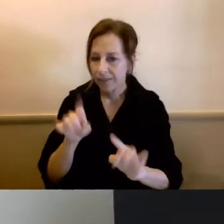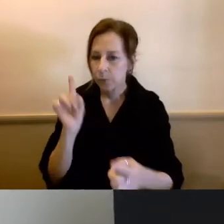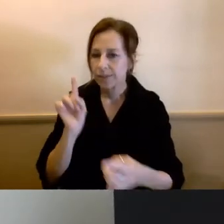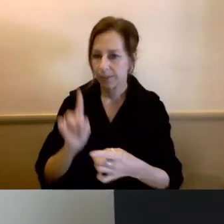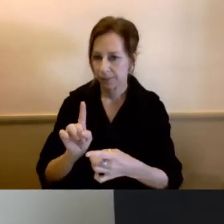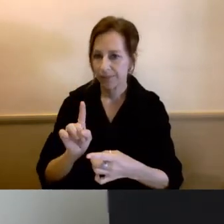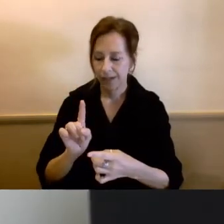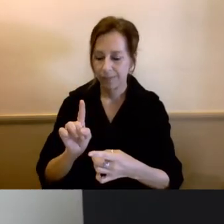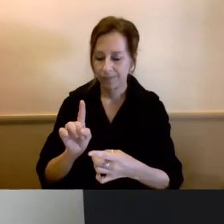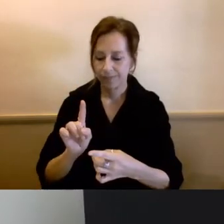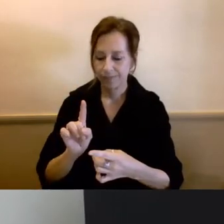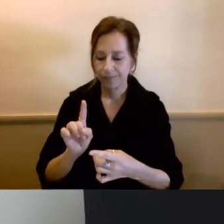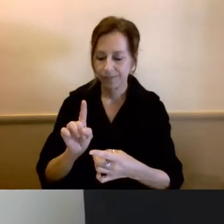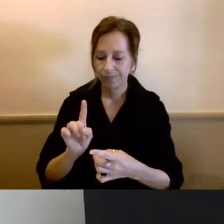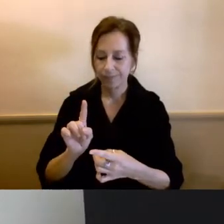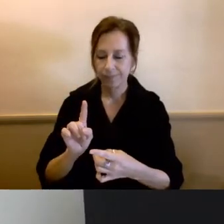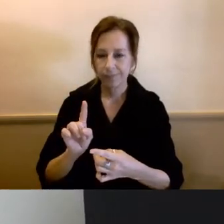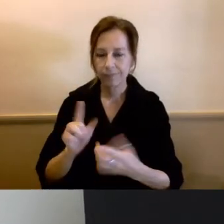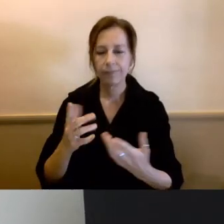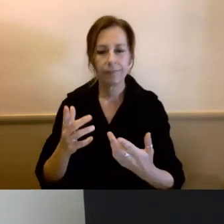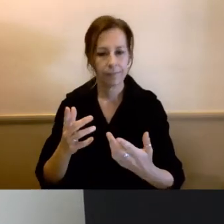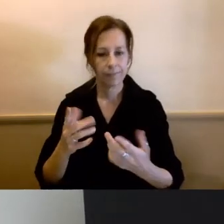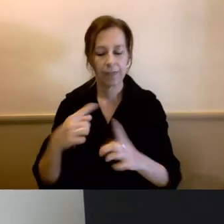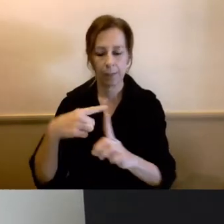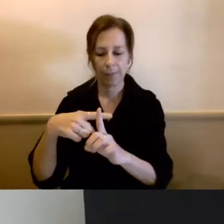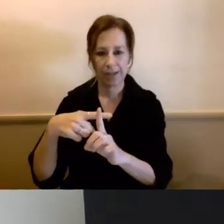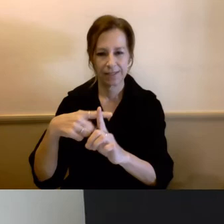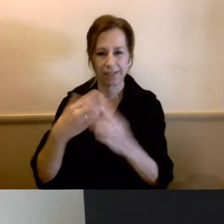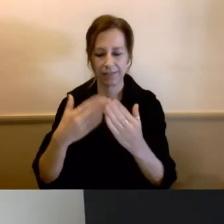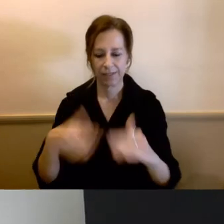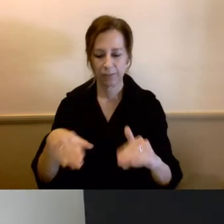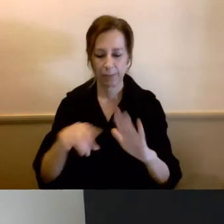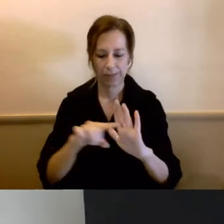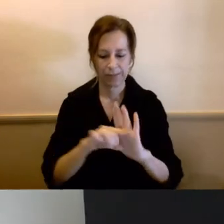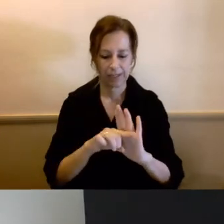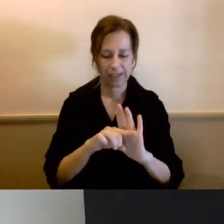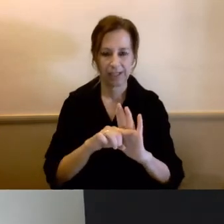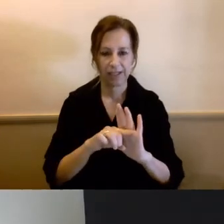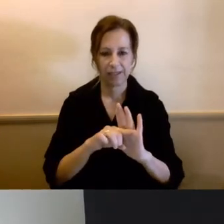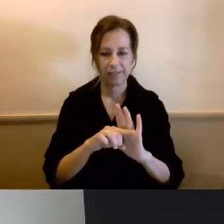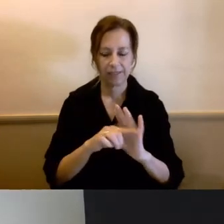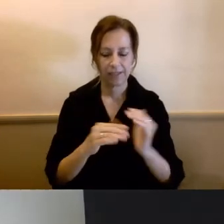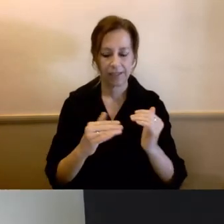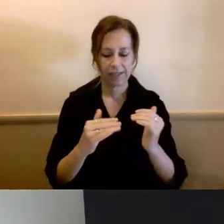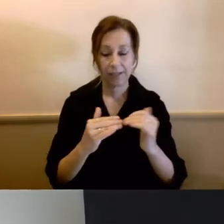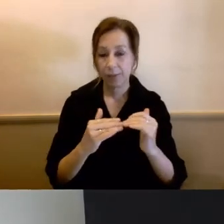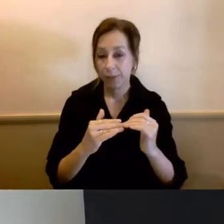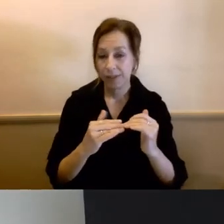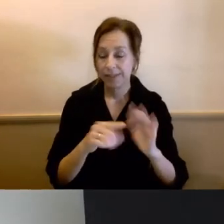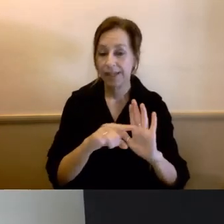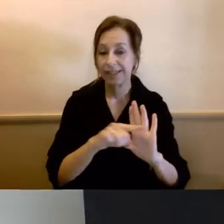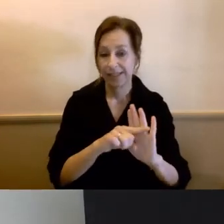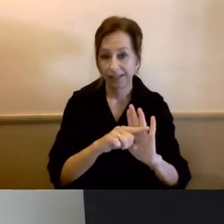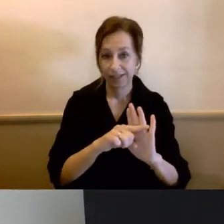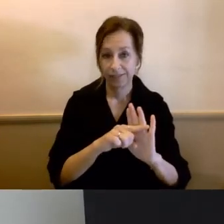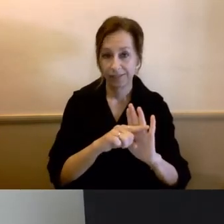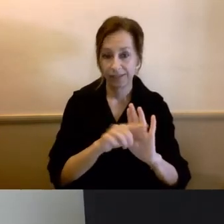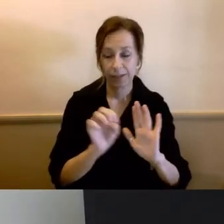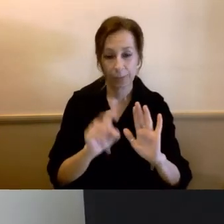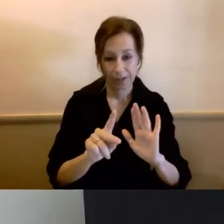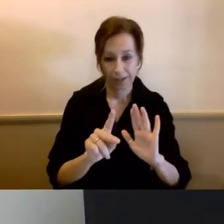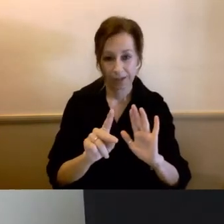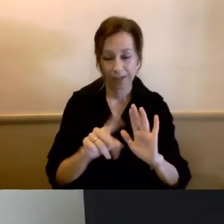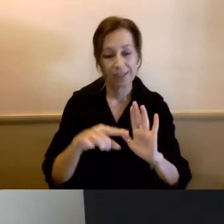got to simplify. But let's look. A positive divided by a negative is going to be a